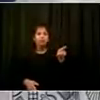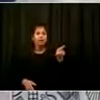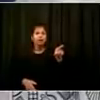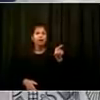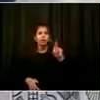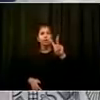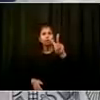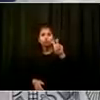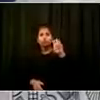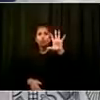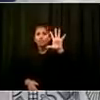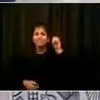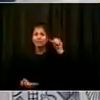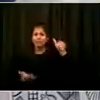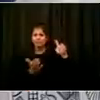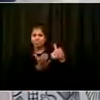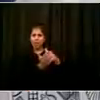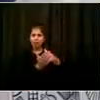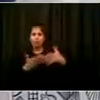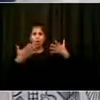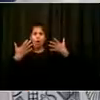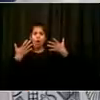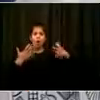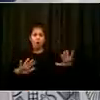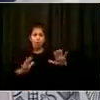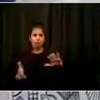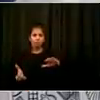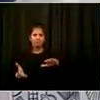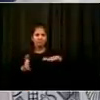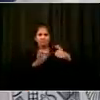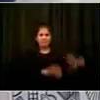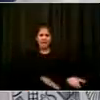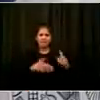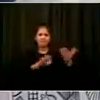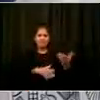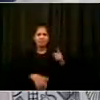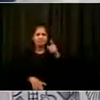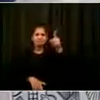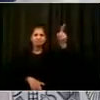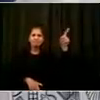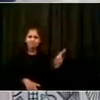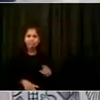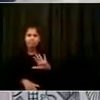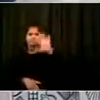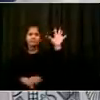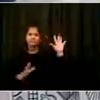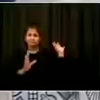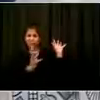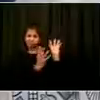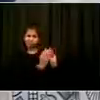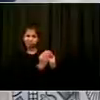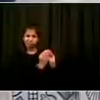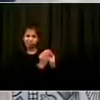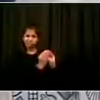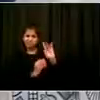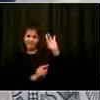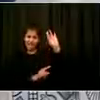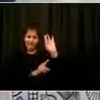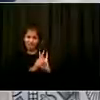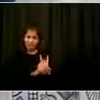that. 250,000 of our fellow Americans gone just in the course of months. And this